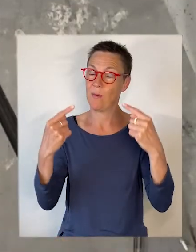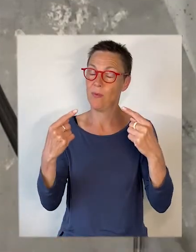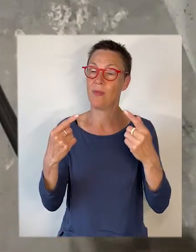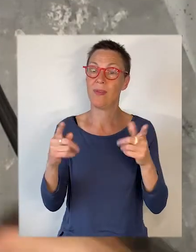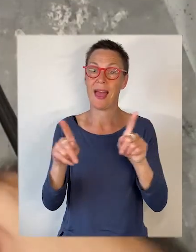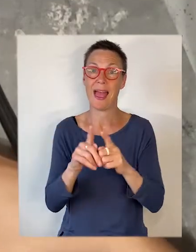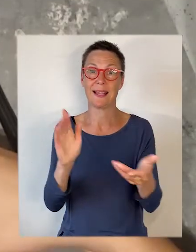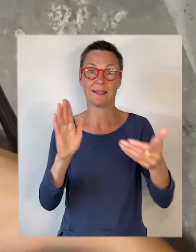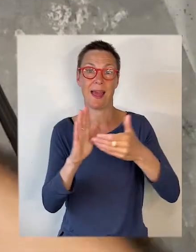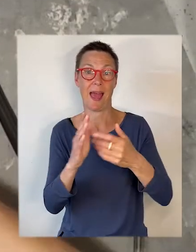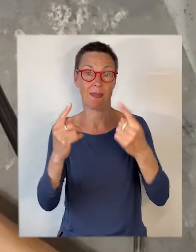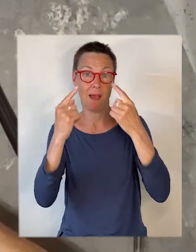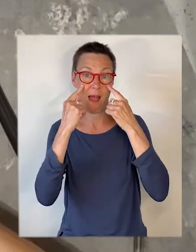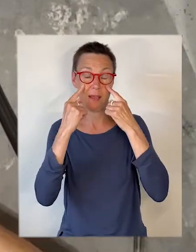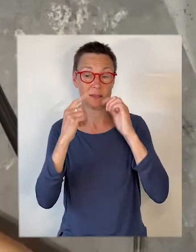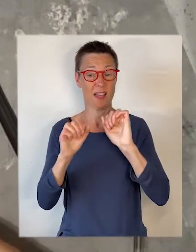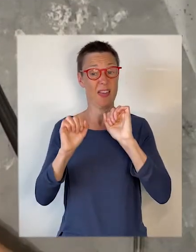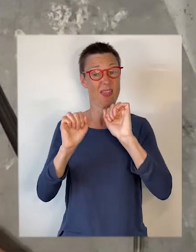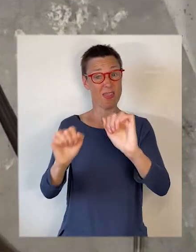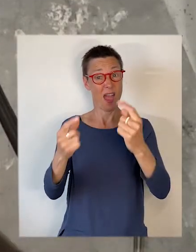Now it's time to add the eyes.